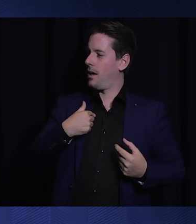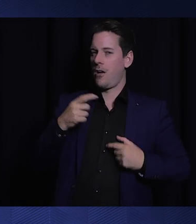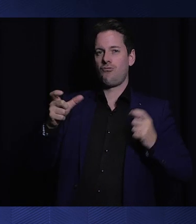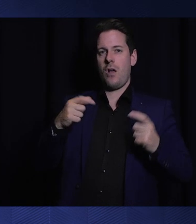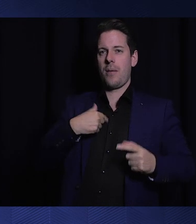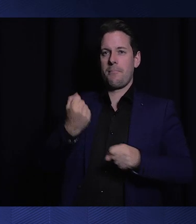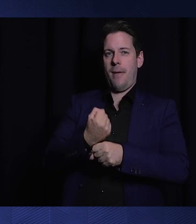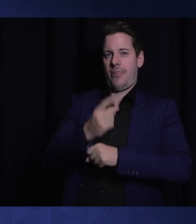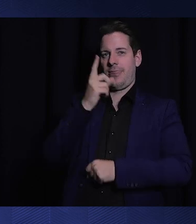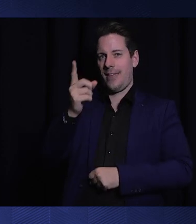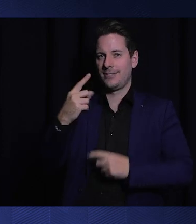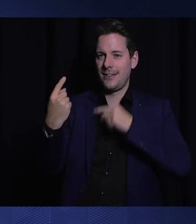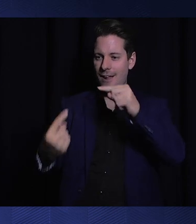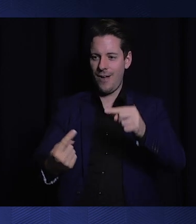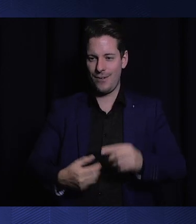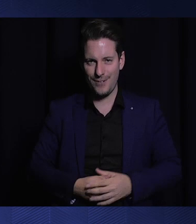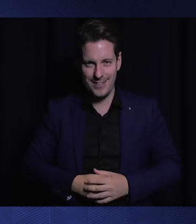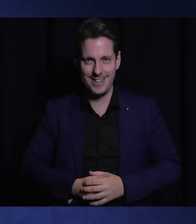cyclones.